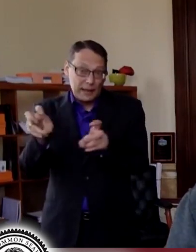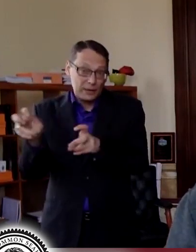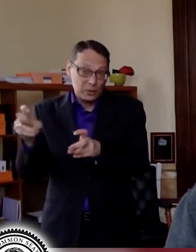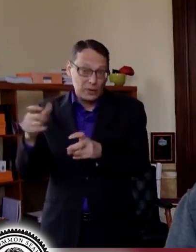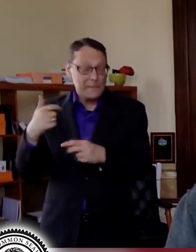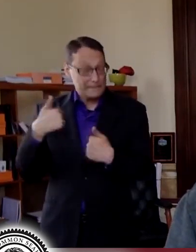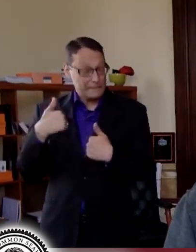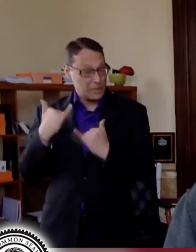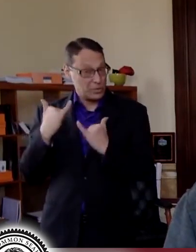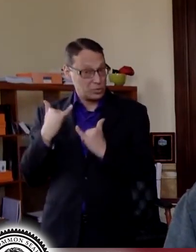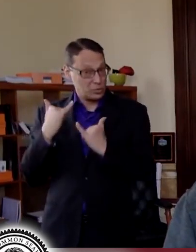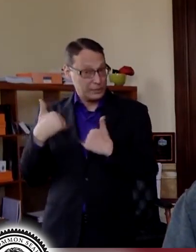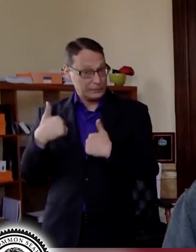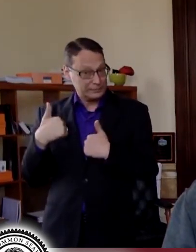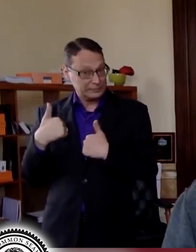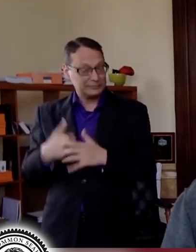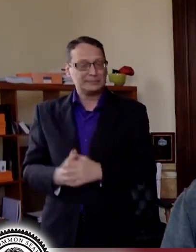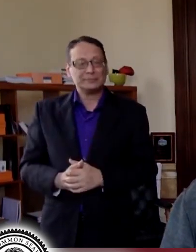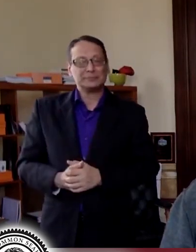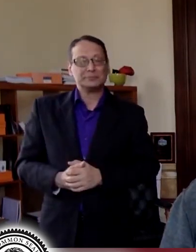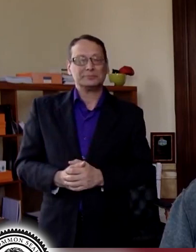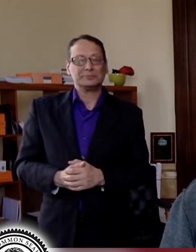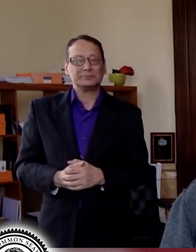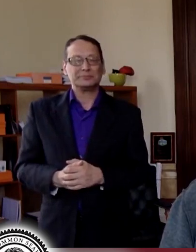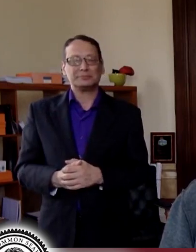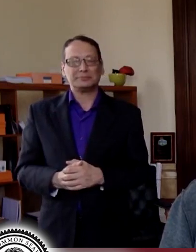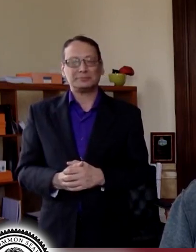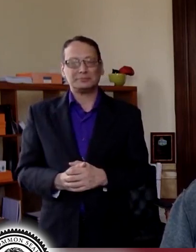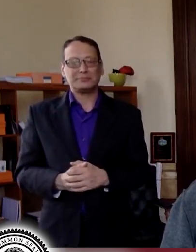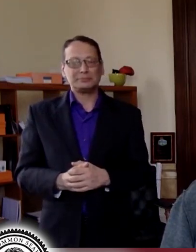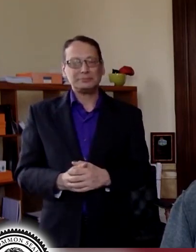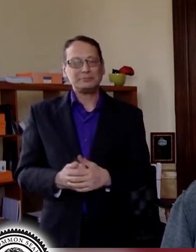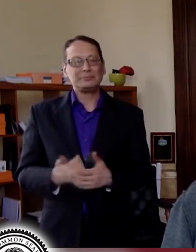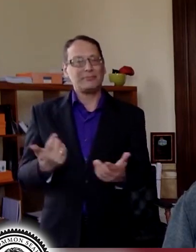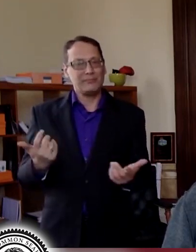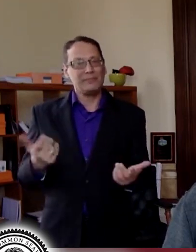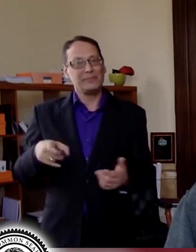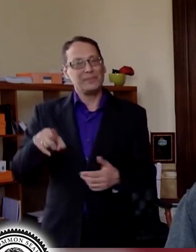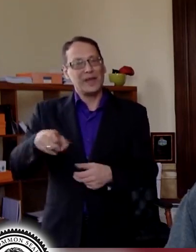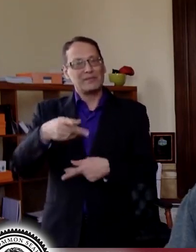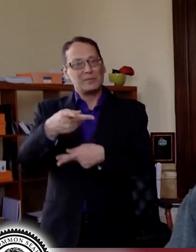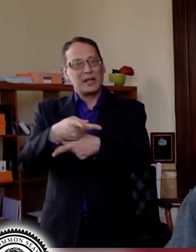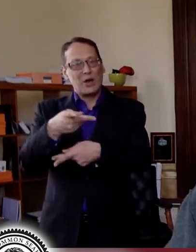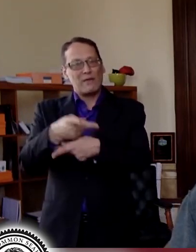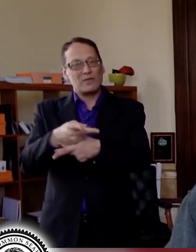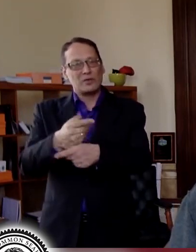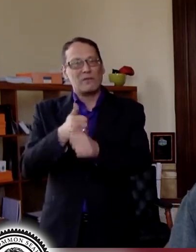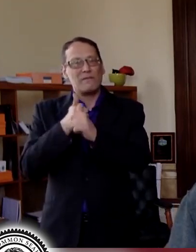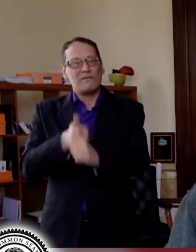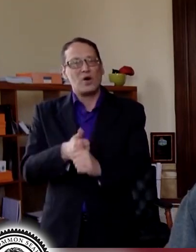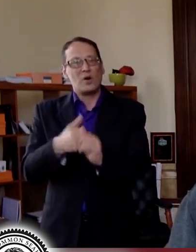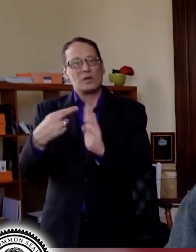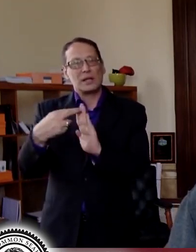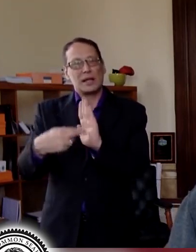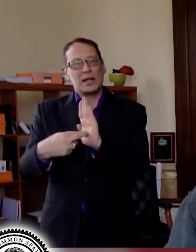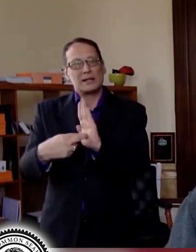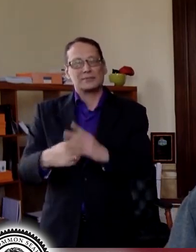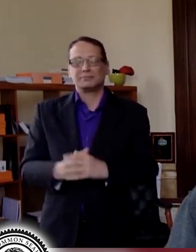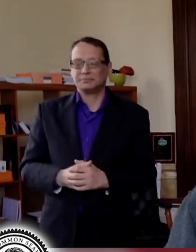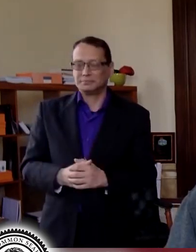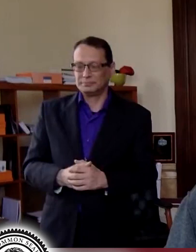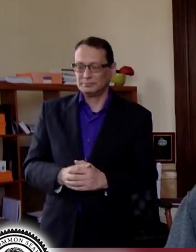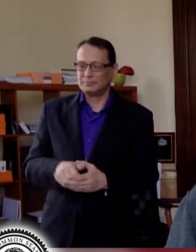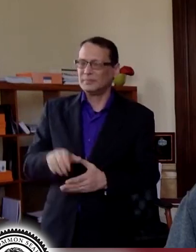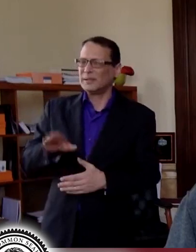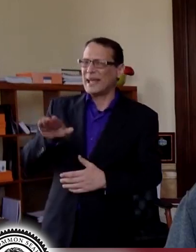fall in that category, certainly. And so, just have to be extra careful. So follow the guidelines. What